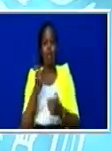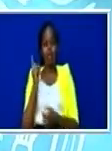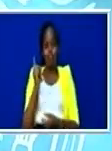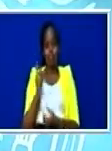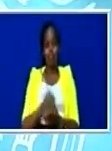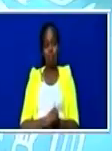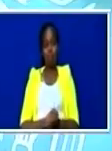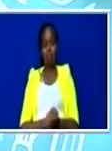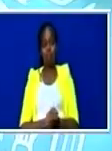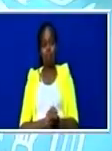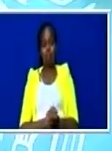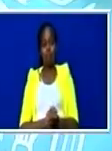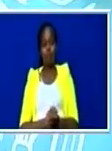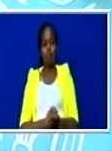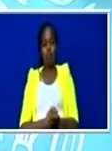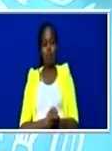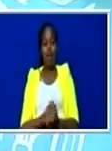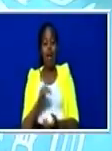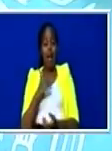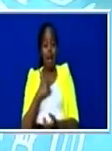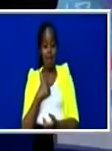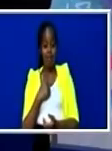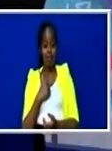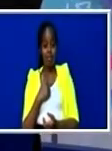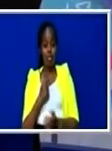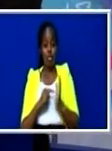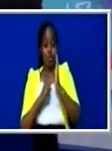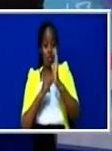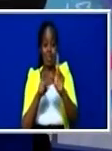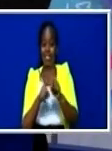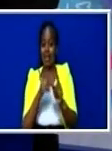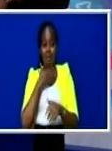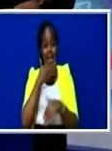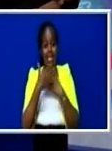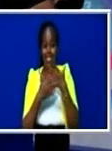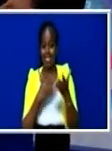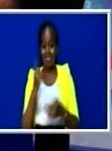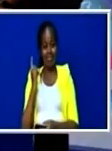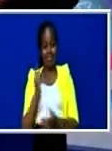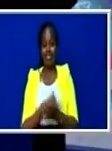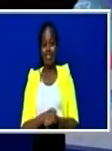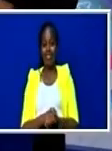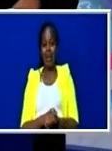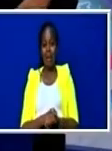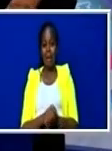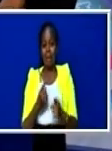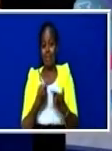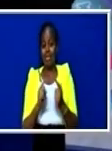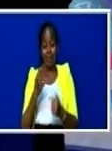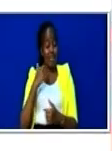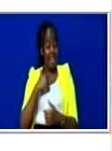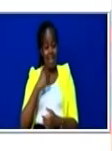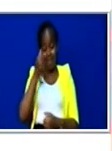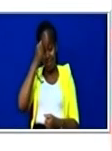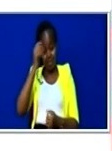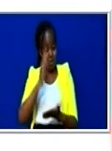Okay. Now I have exposed even the answers to you now. Lakini tulikuwa nazo, I'm very sure we'd